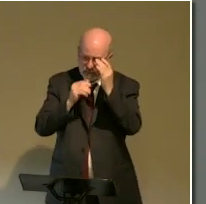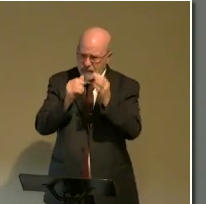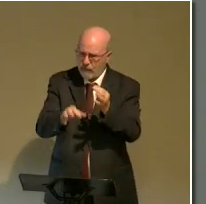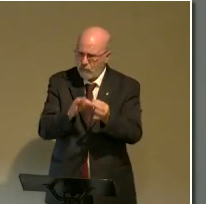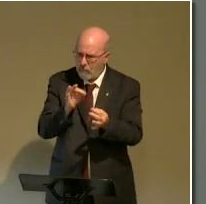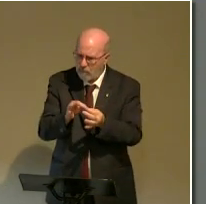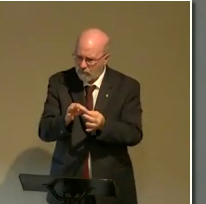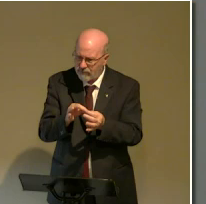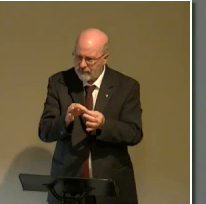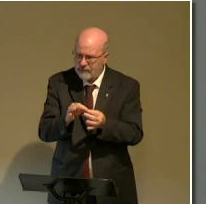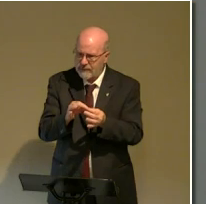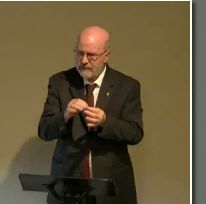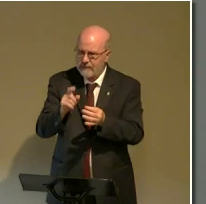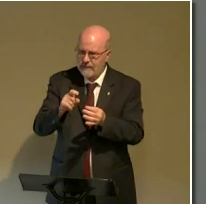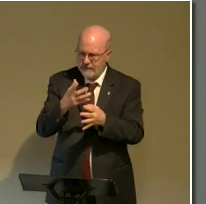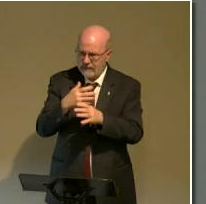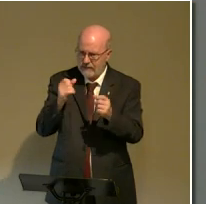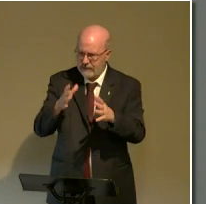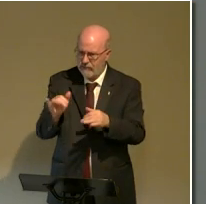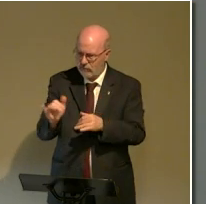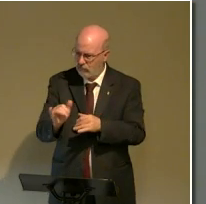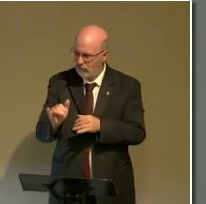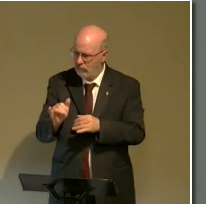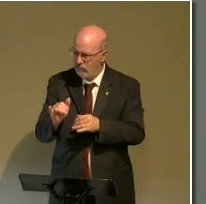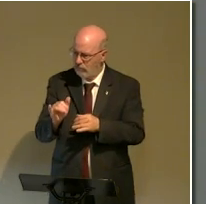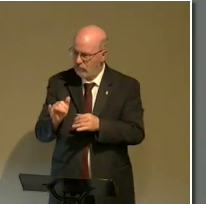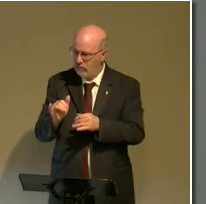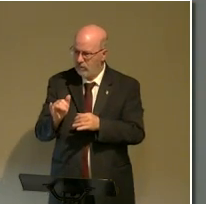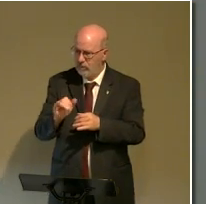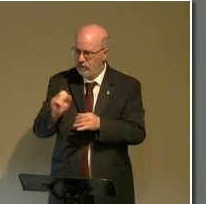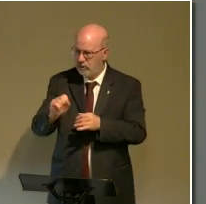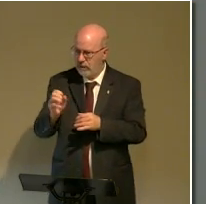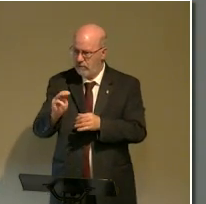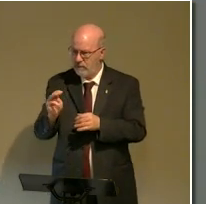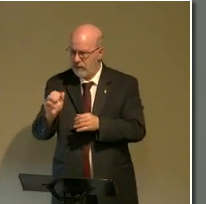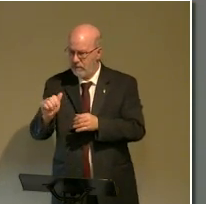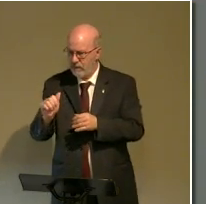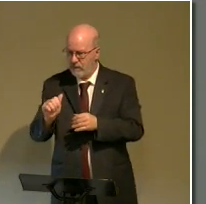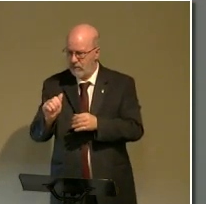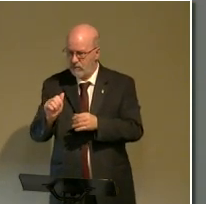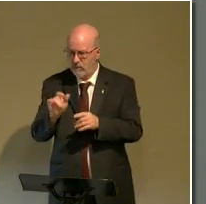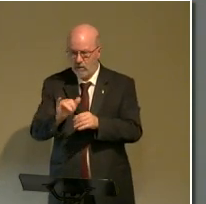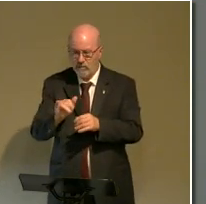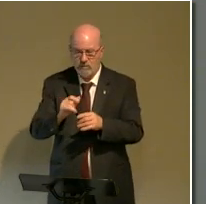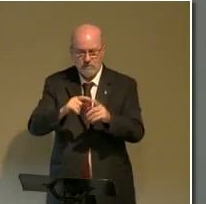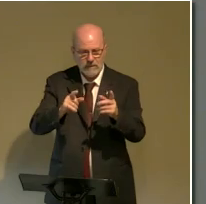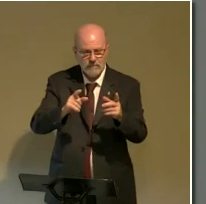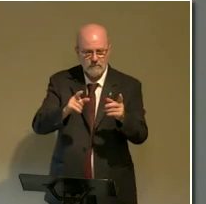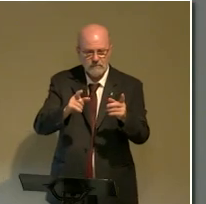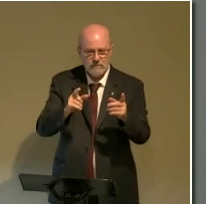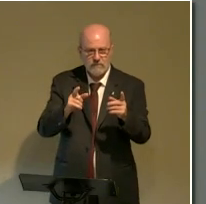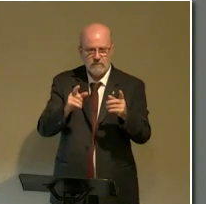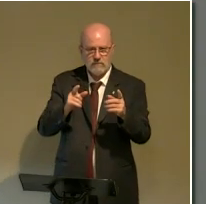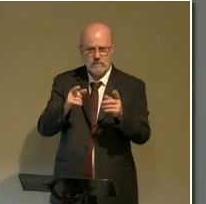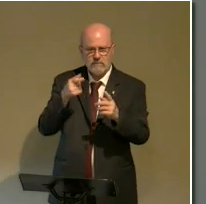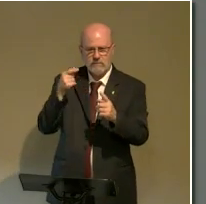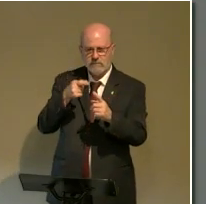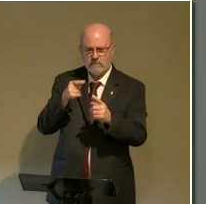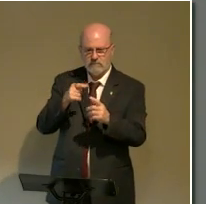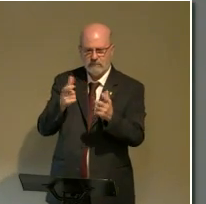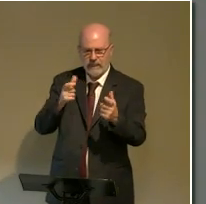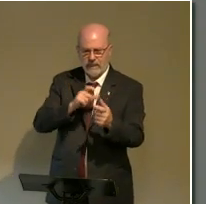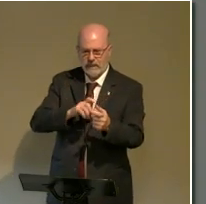obviously. They needed a savior as well. Shadrach, Meshach, and Abednego is as well, but I'm saying main